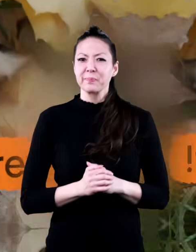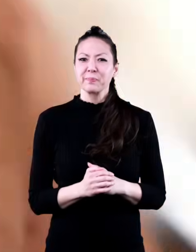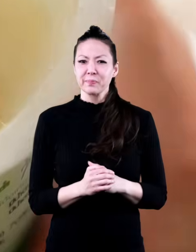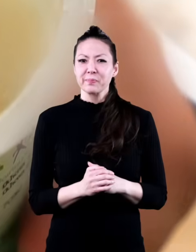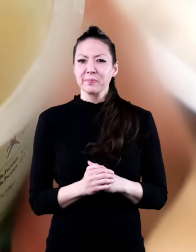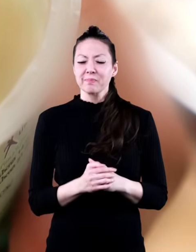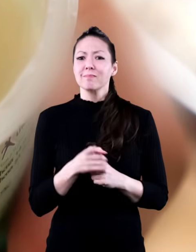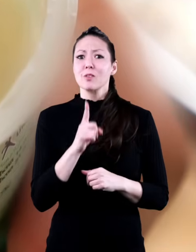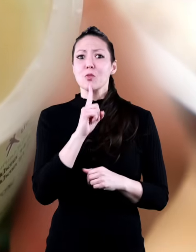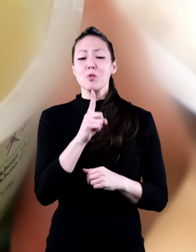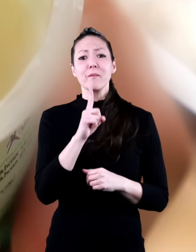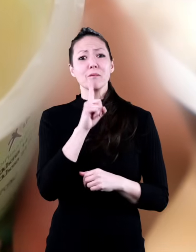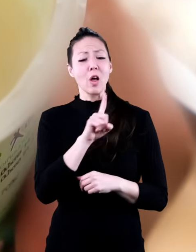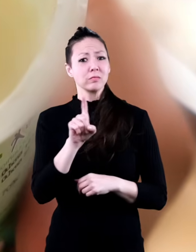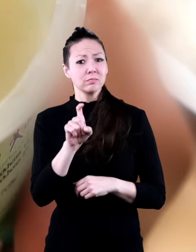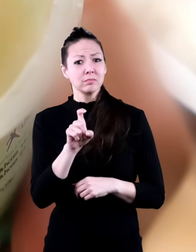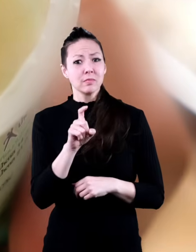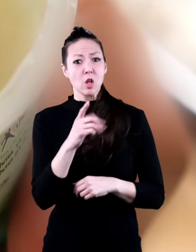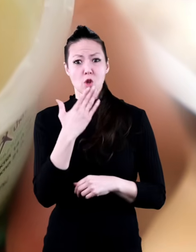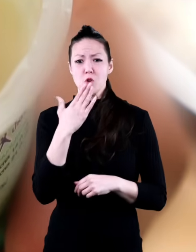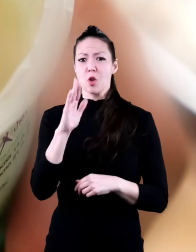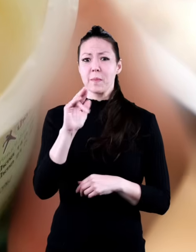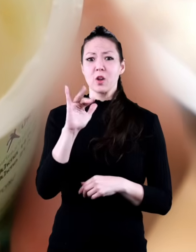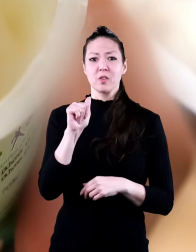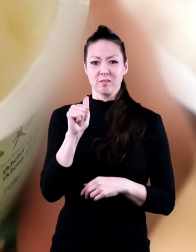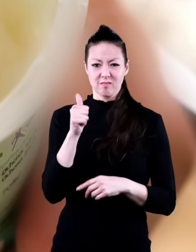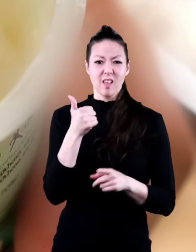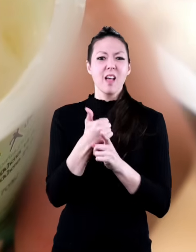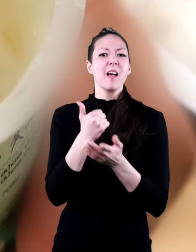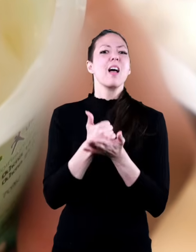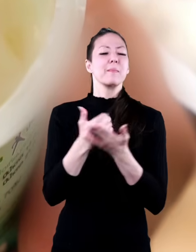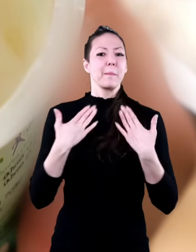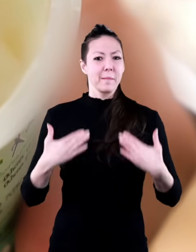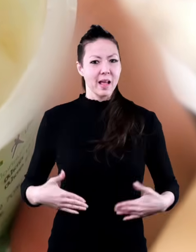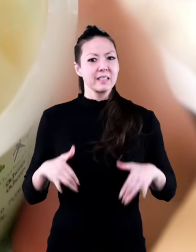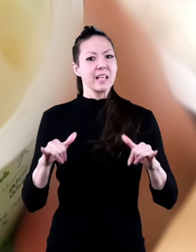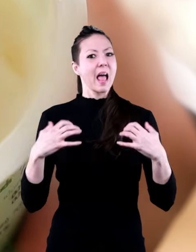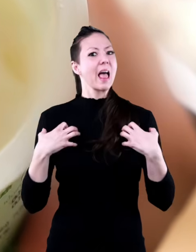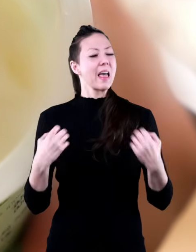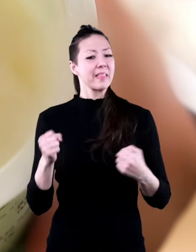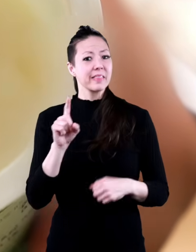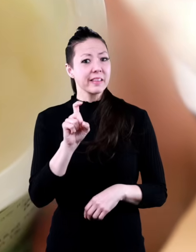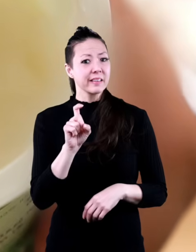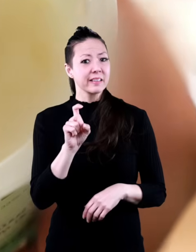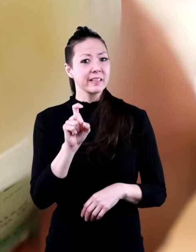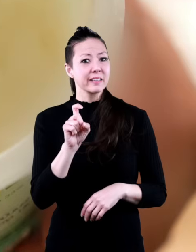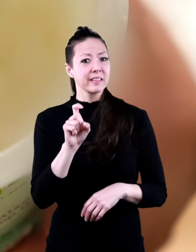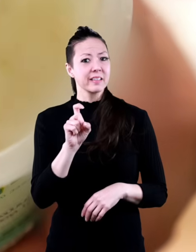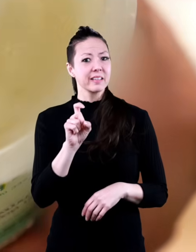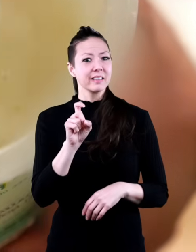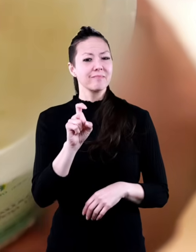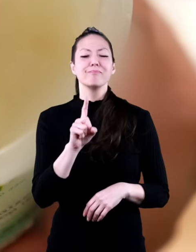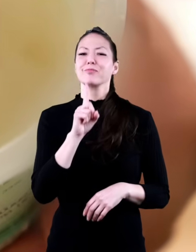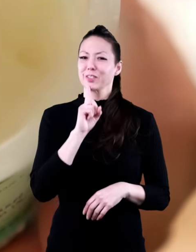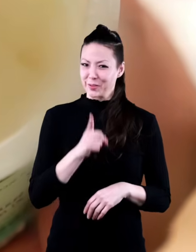true or false good bacteria help your body stay healthy